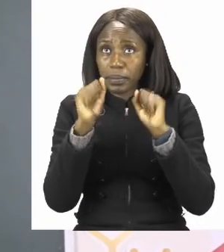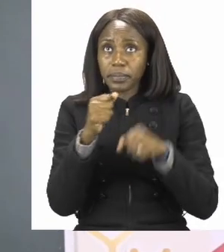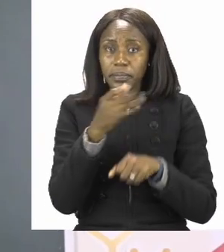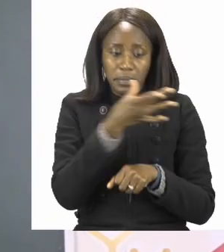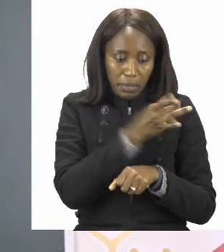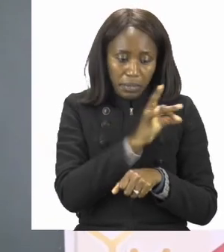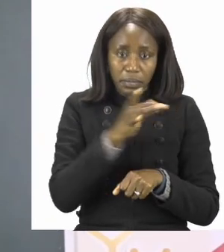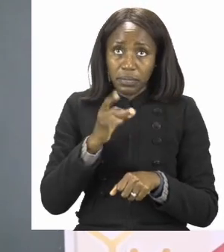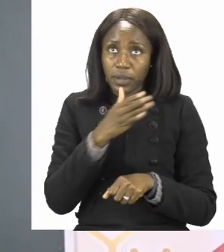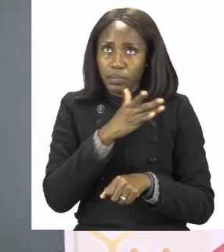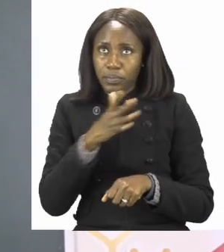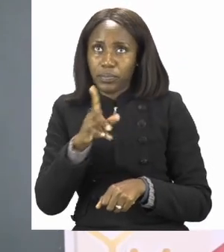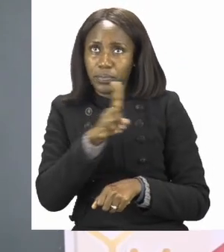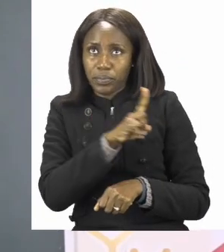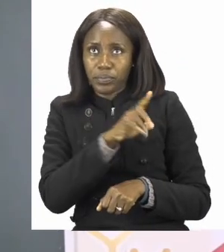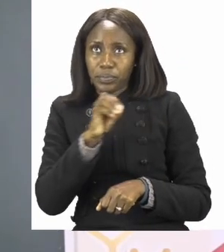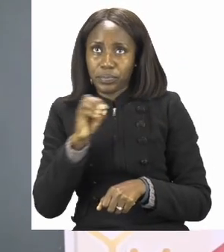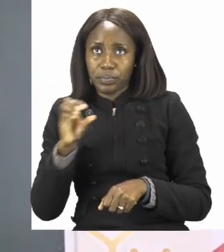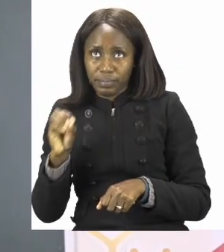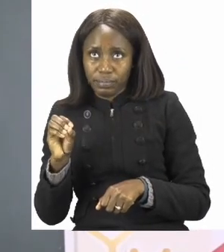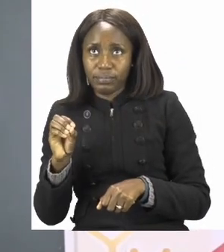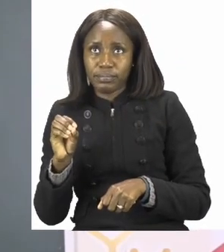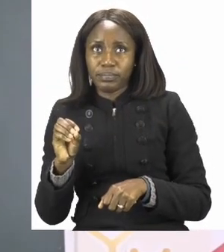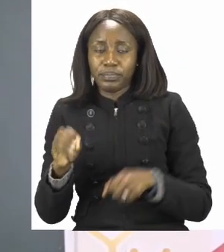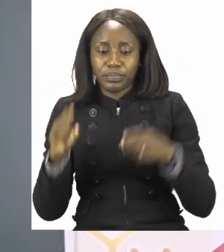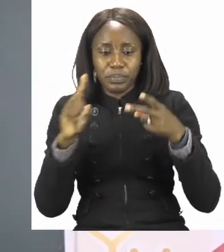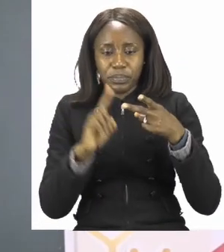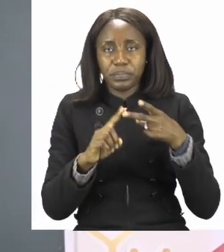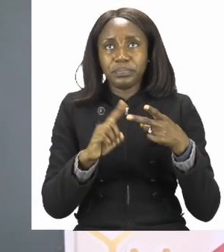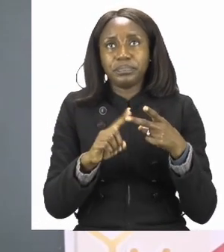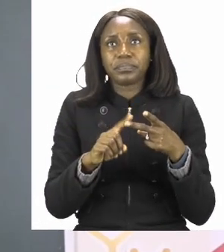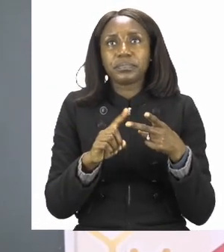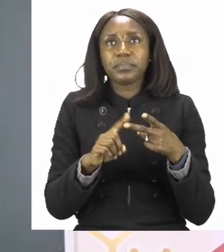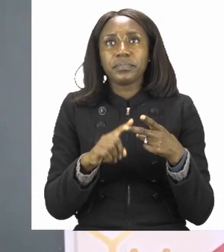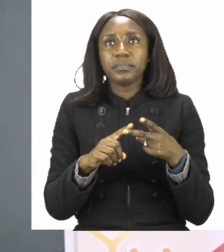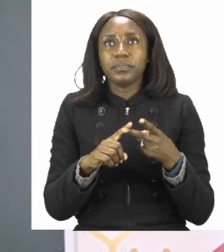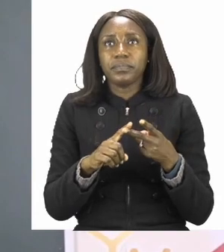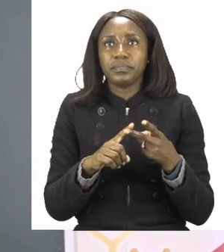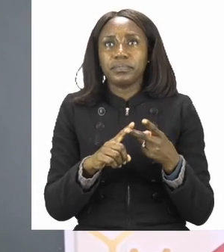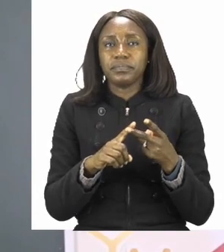chart. Let's now see the next one they would like us to do.